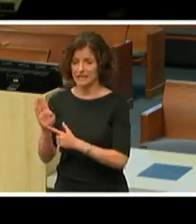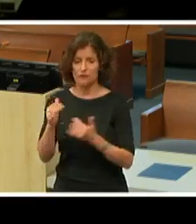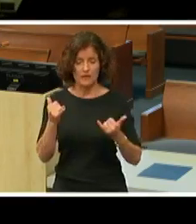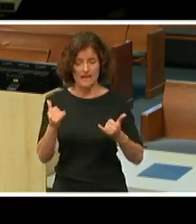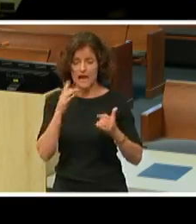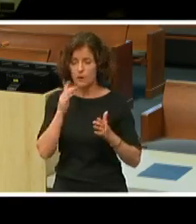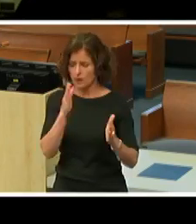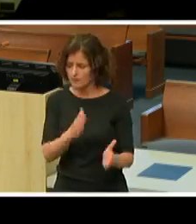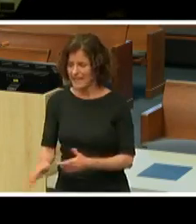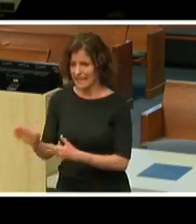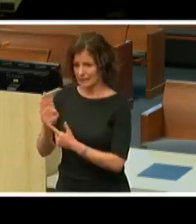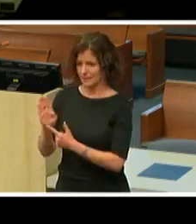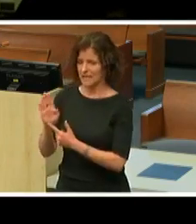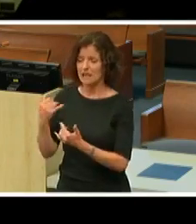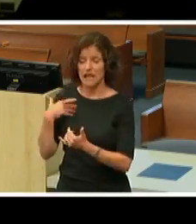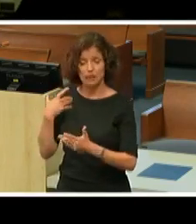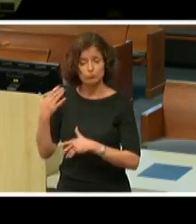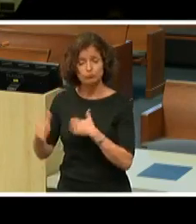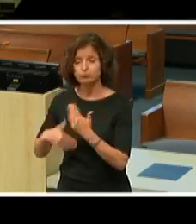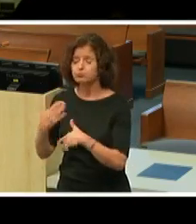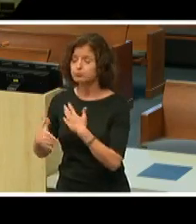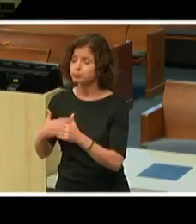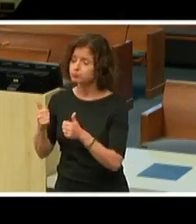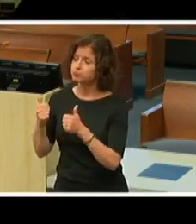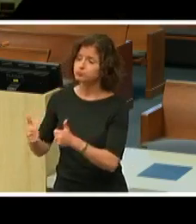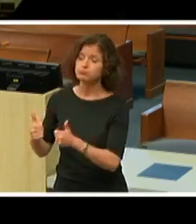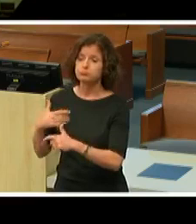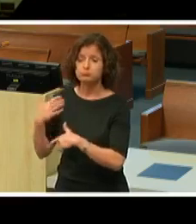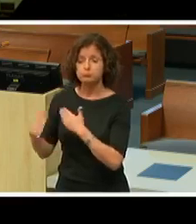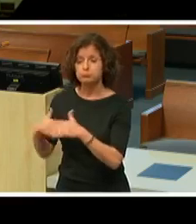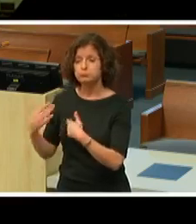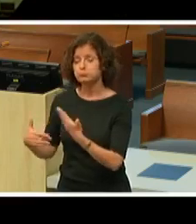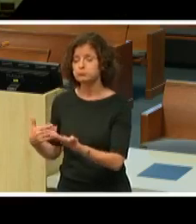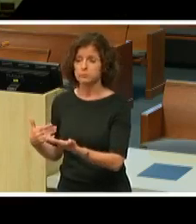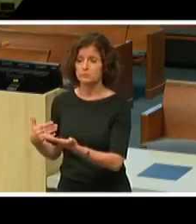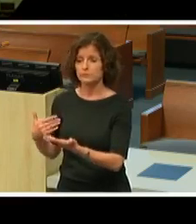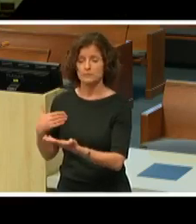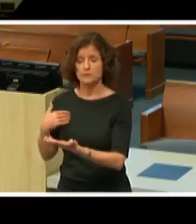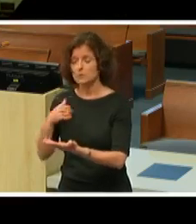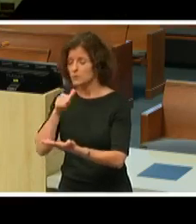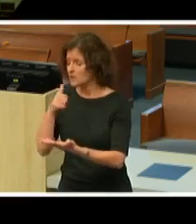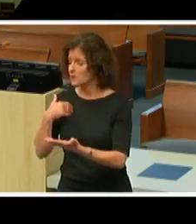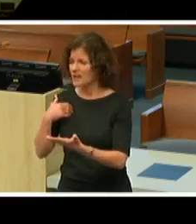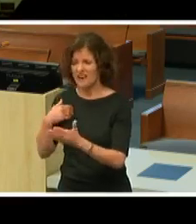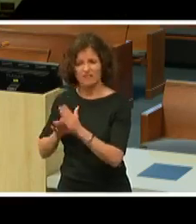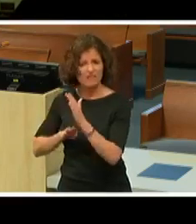B. This is like things are going pretty well. We don't have rampant